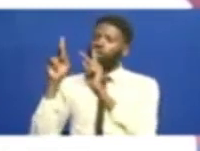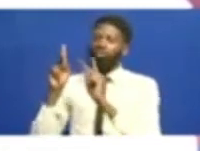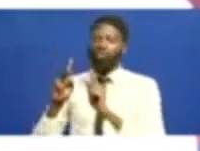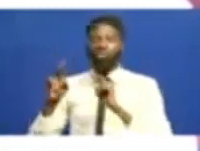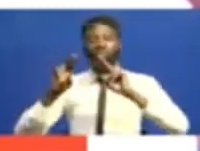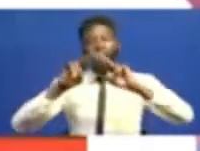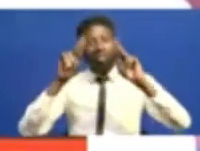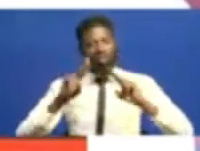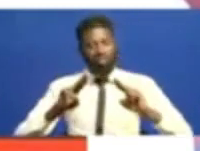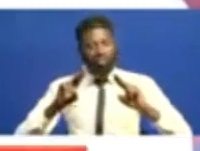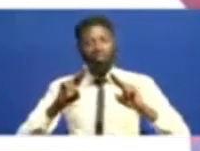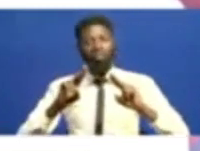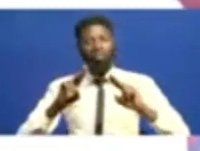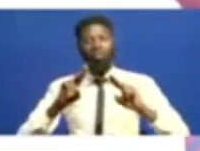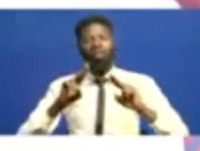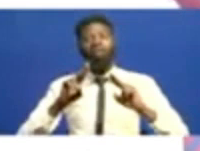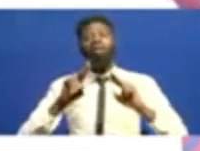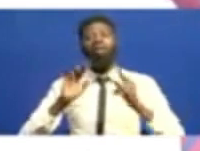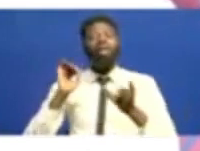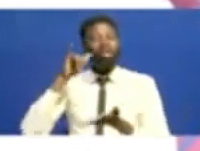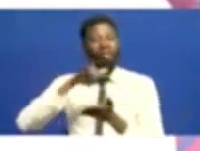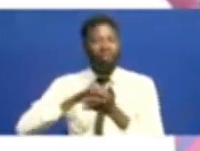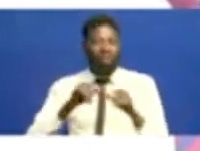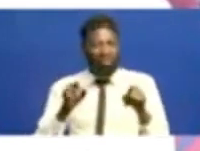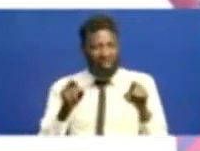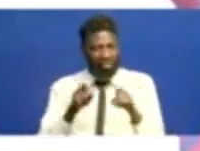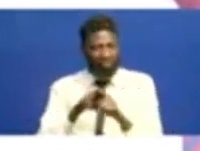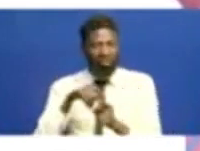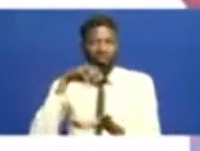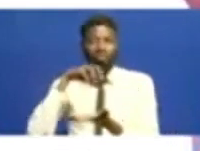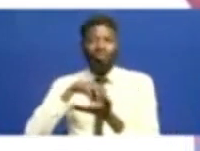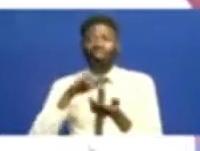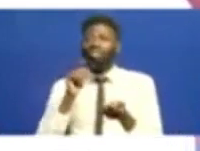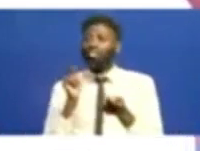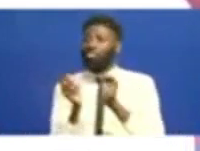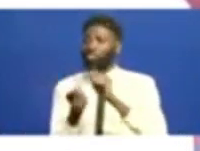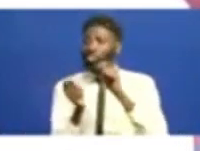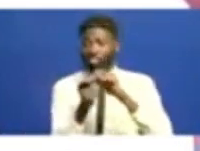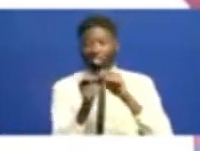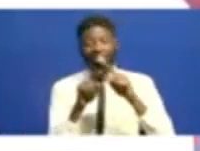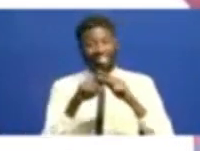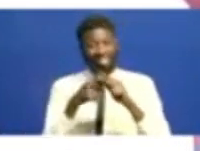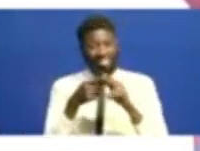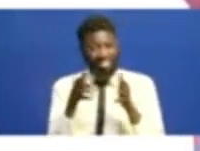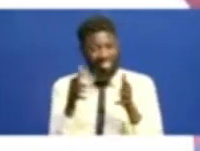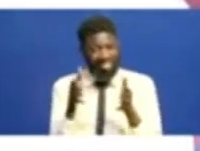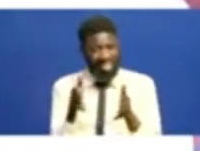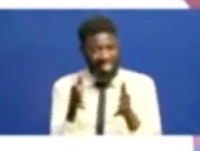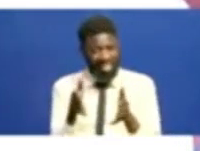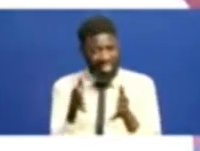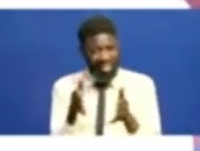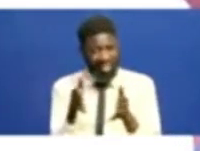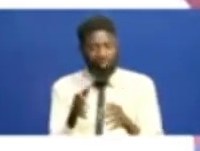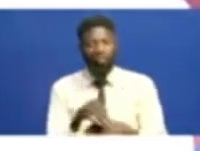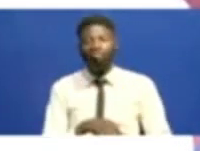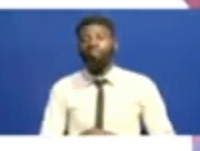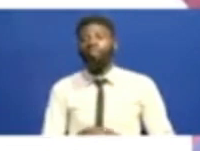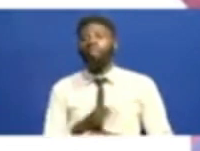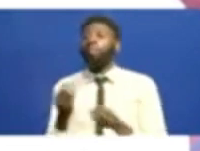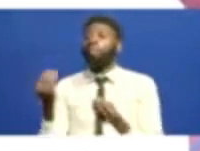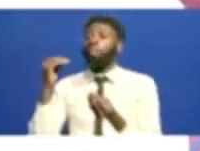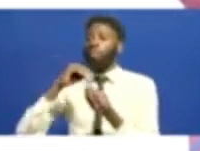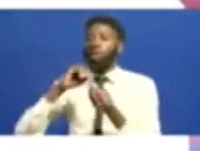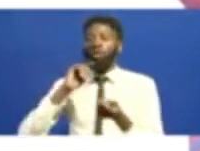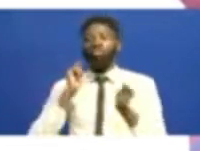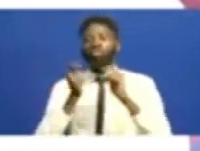again in the same capacity. These changes take effect immediately. More changes will